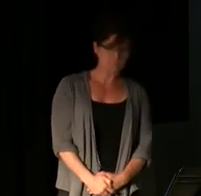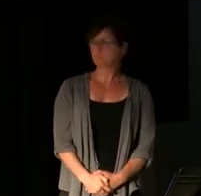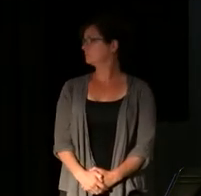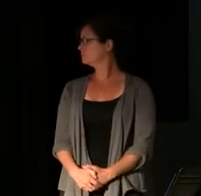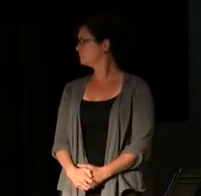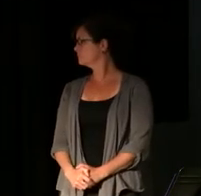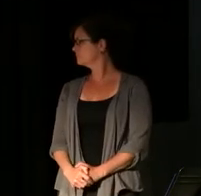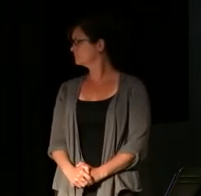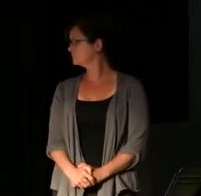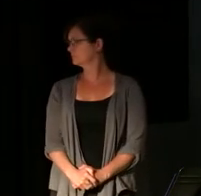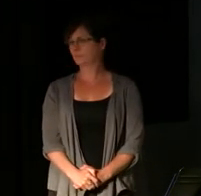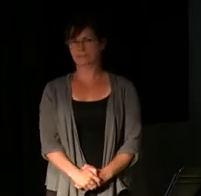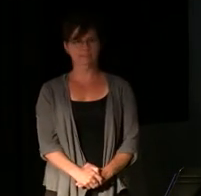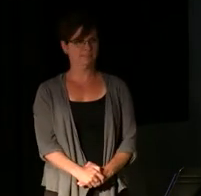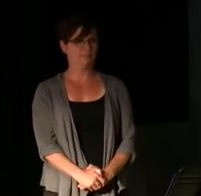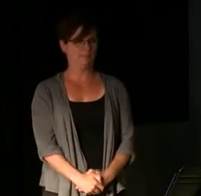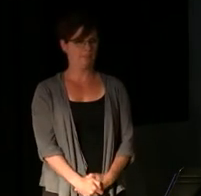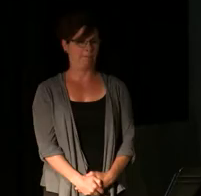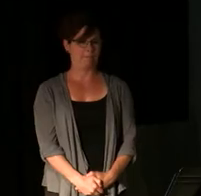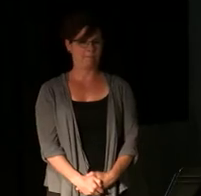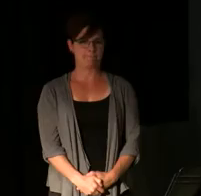I think so too.